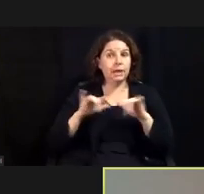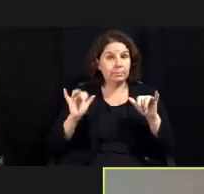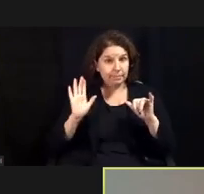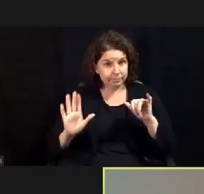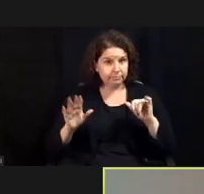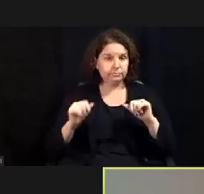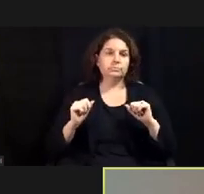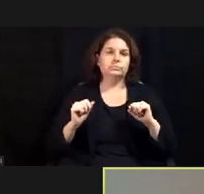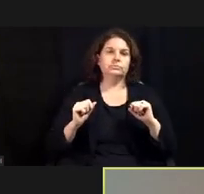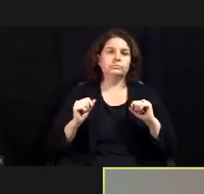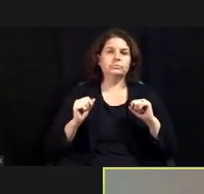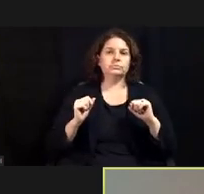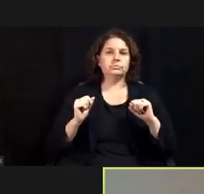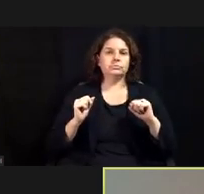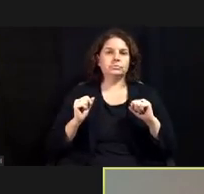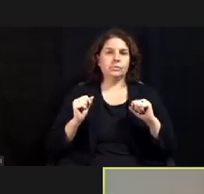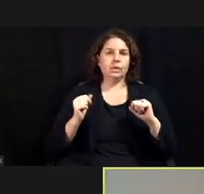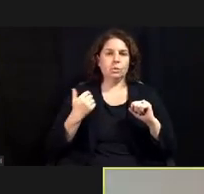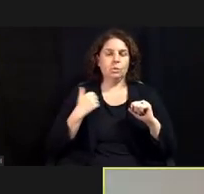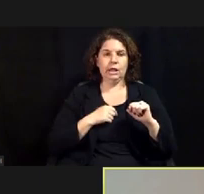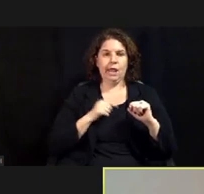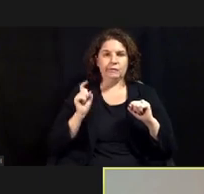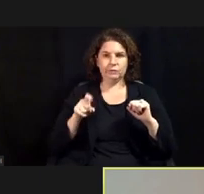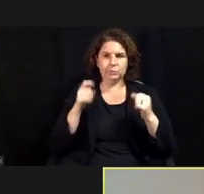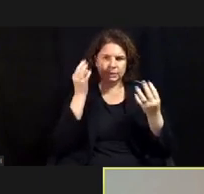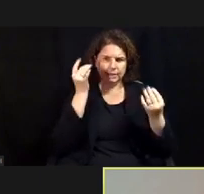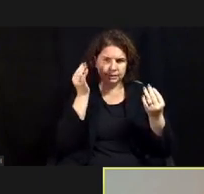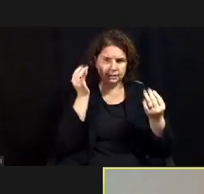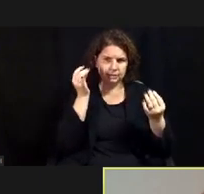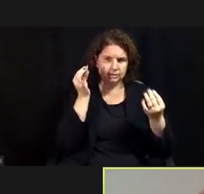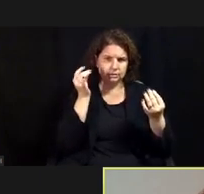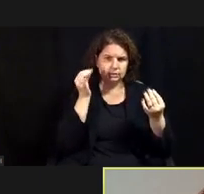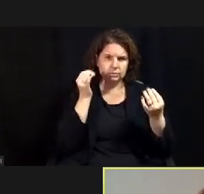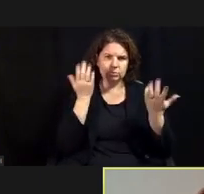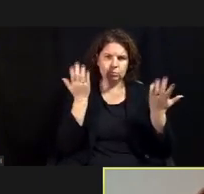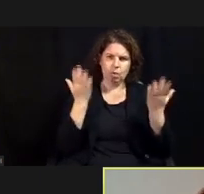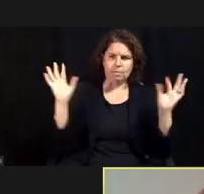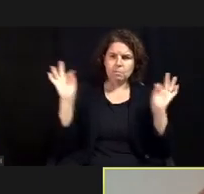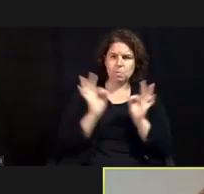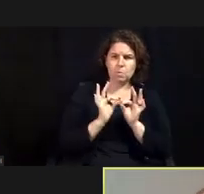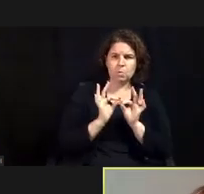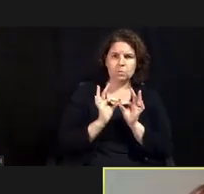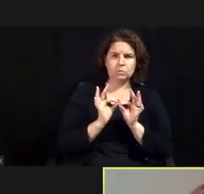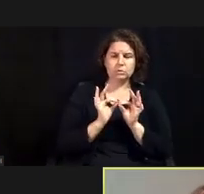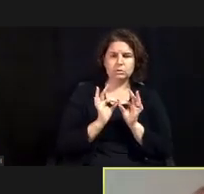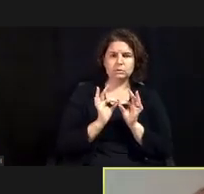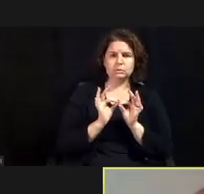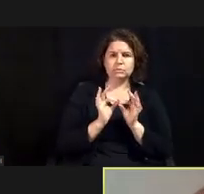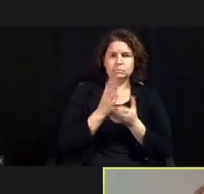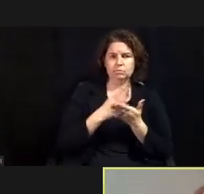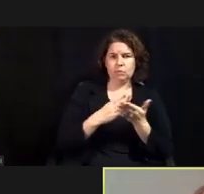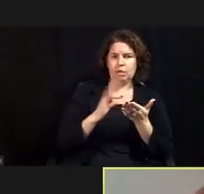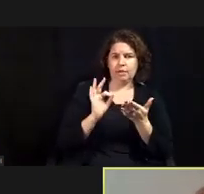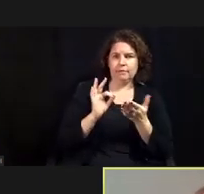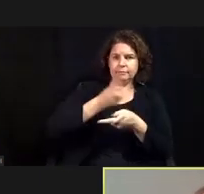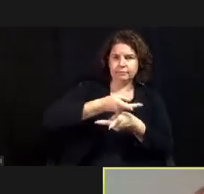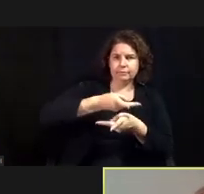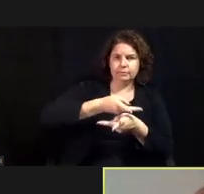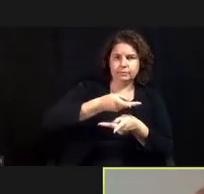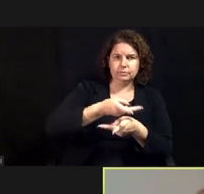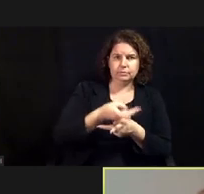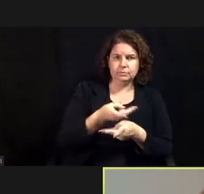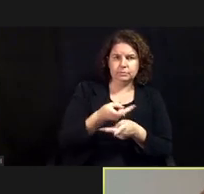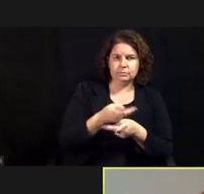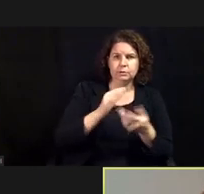social calculus around what are the most important elements of stewardship from a governance standpoint and well-being for our